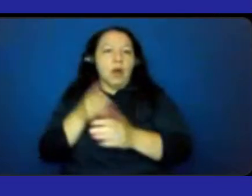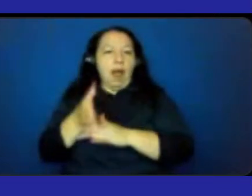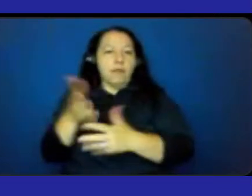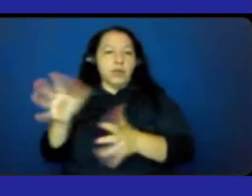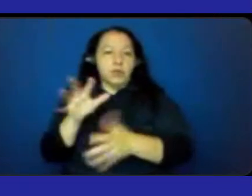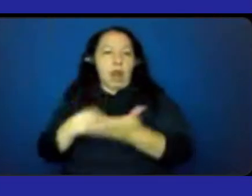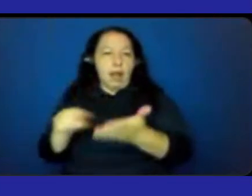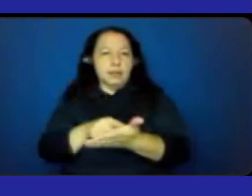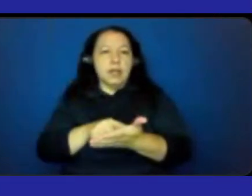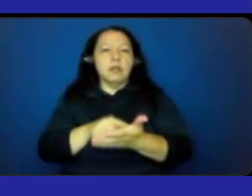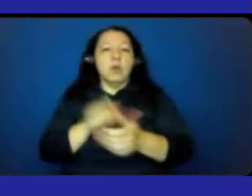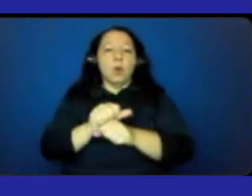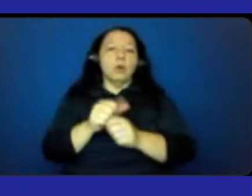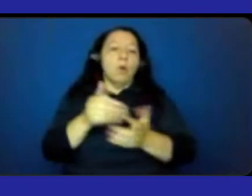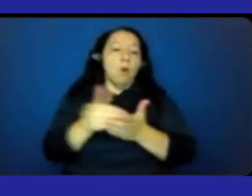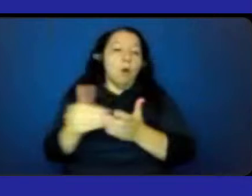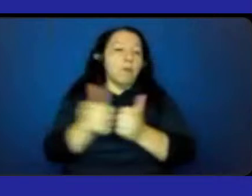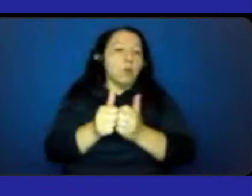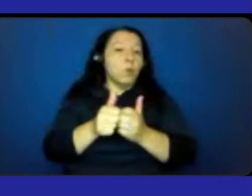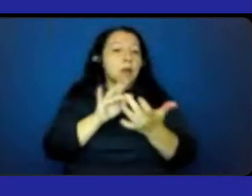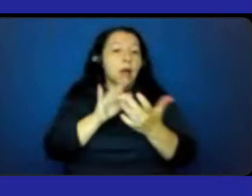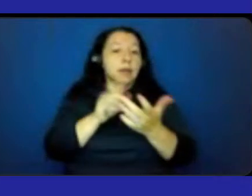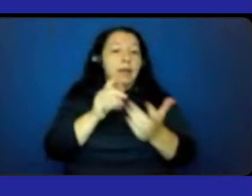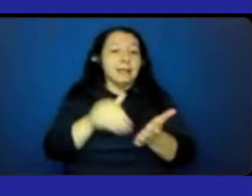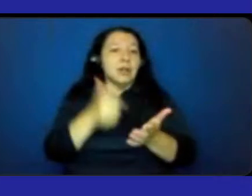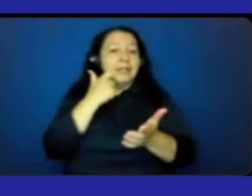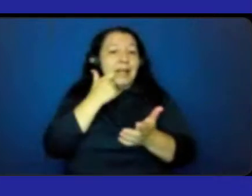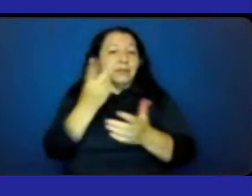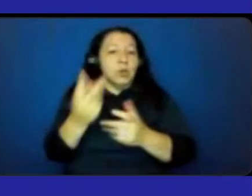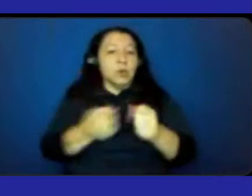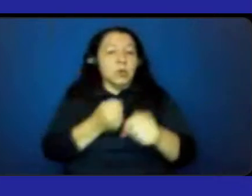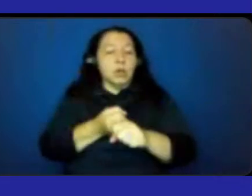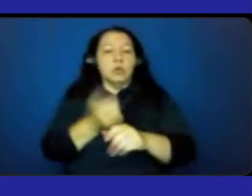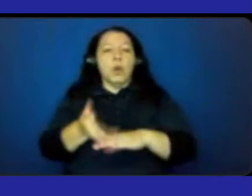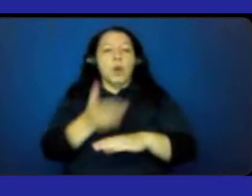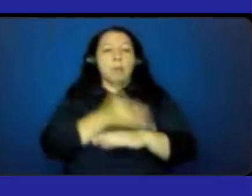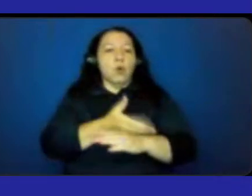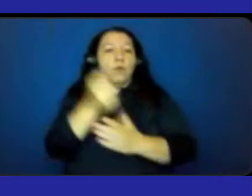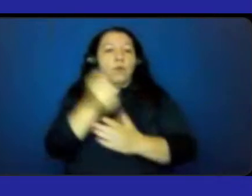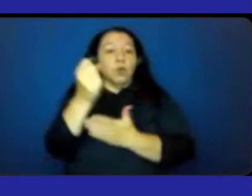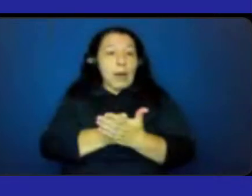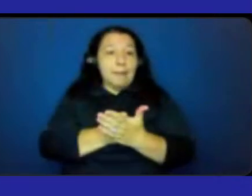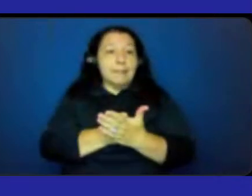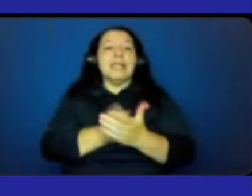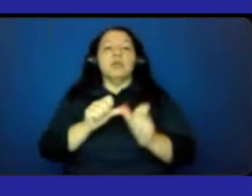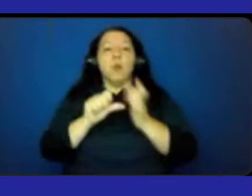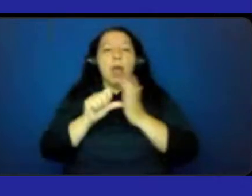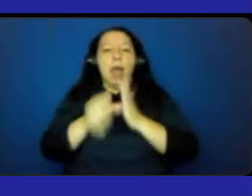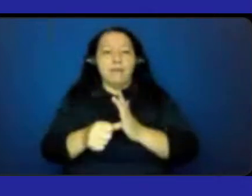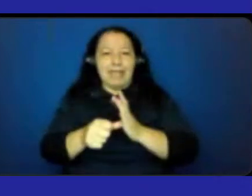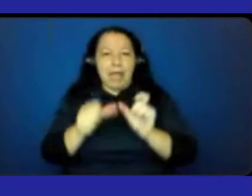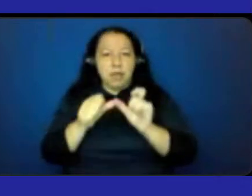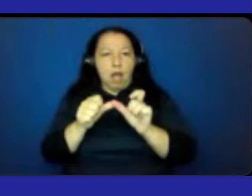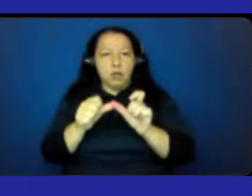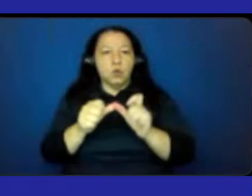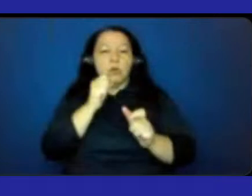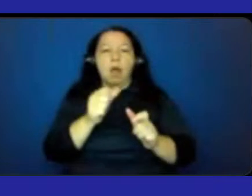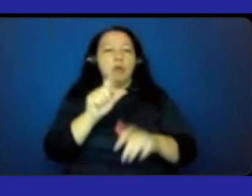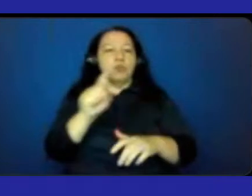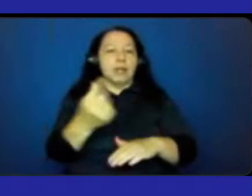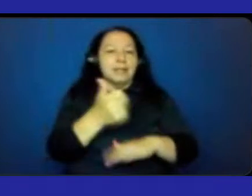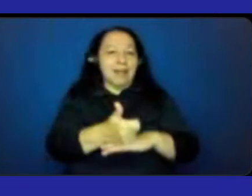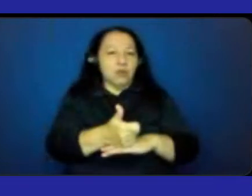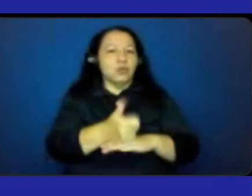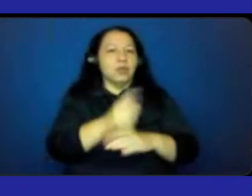years on scripts to really emphasize continuity and ensure that we're not just scheduling patients to the next available, but to the next available with their